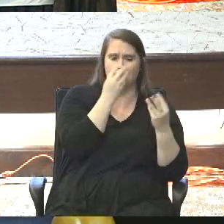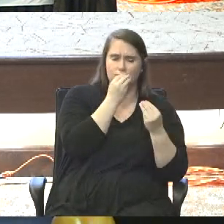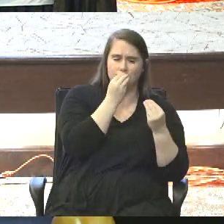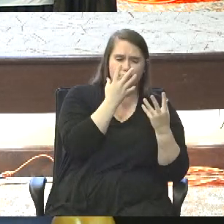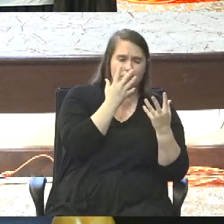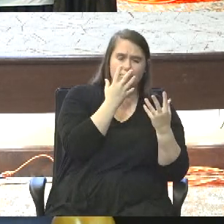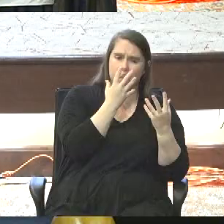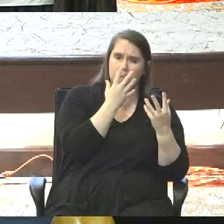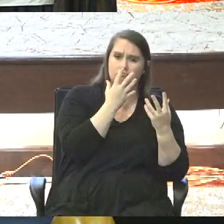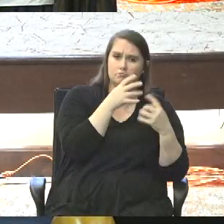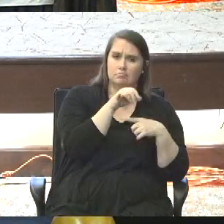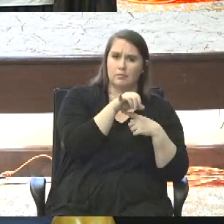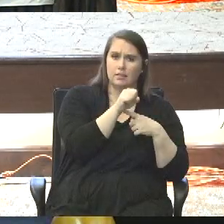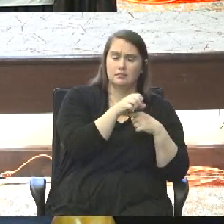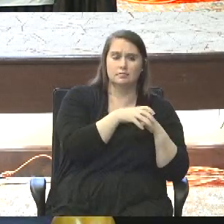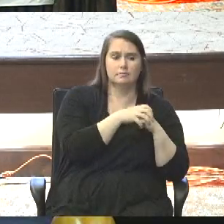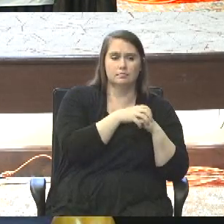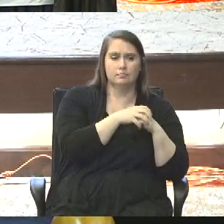Jonathan,